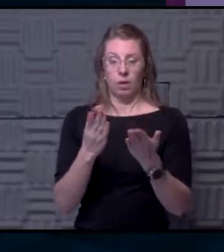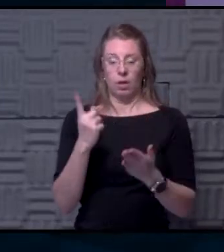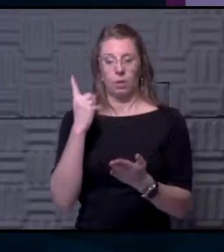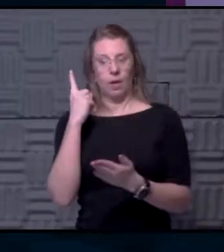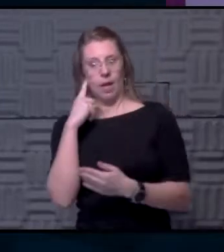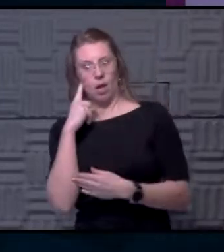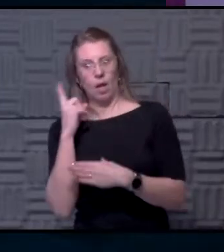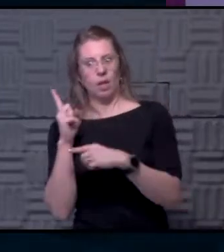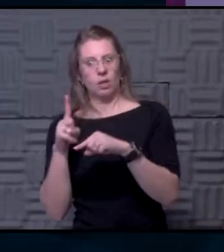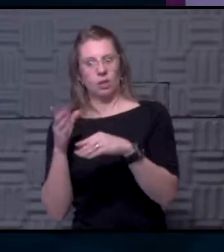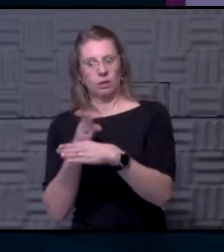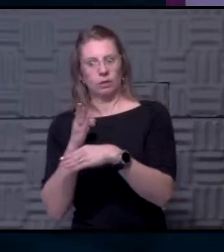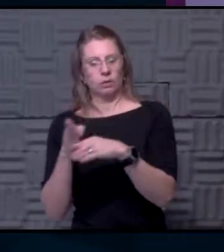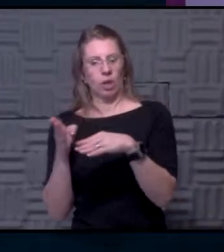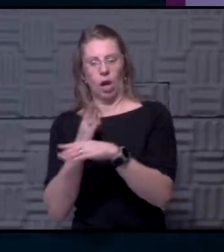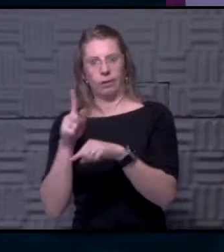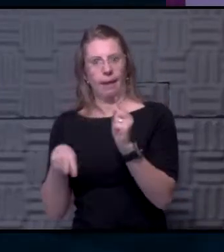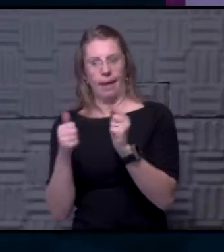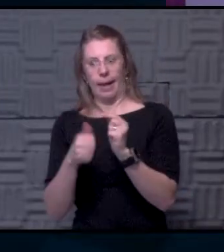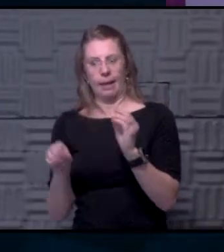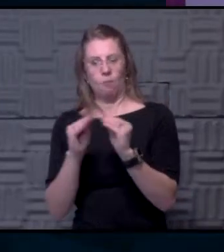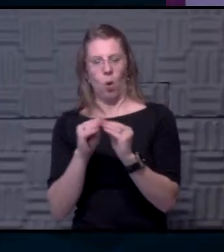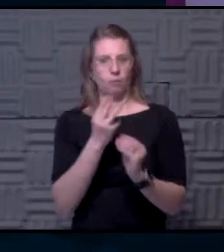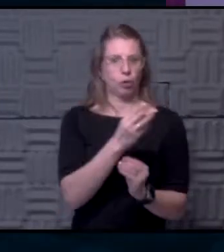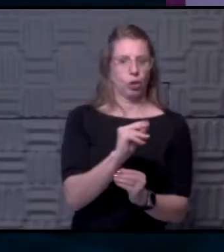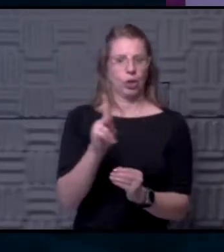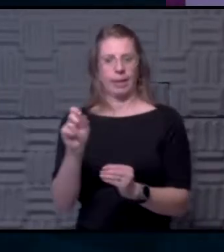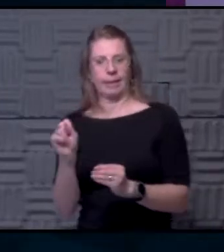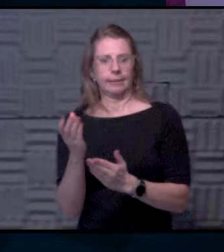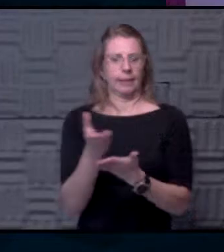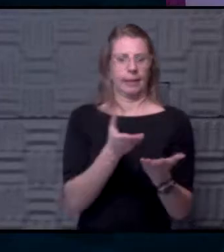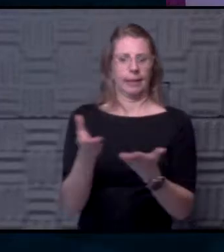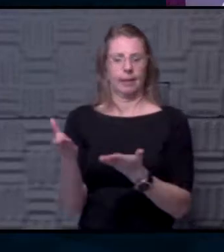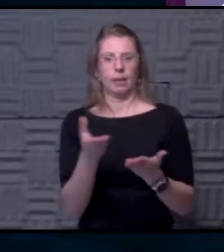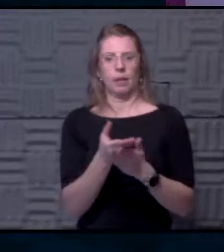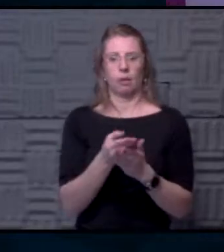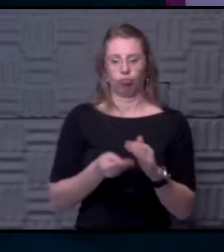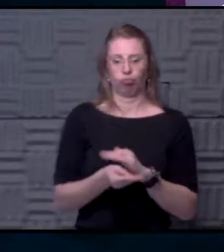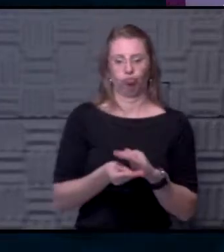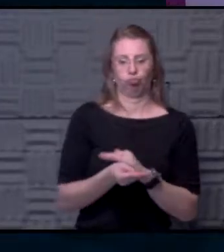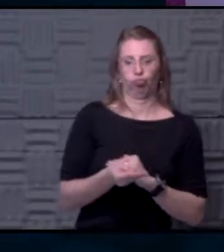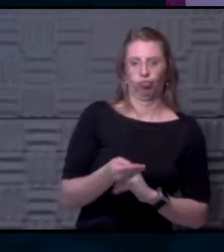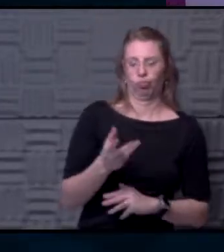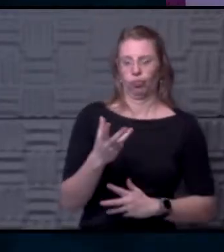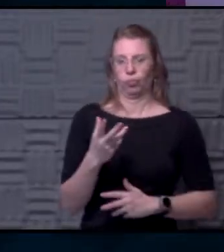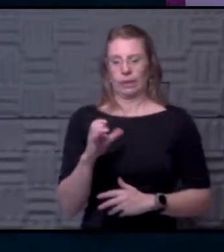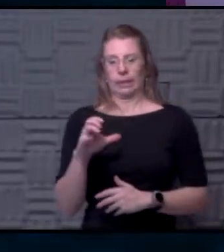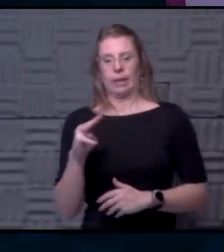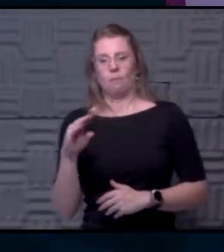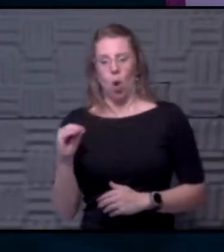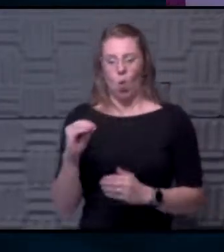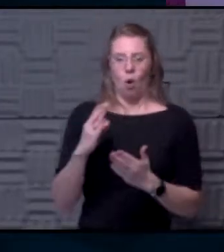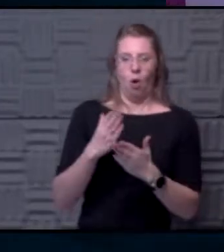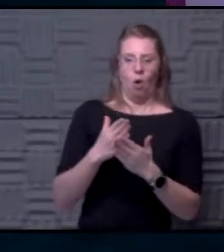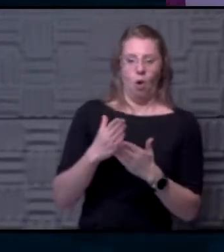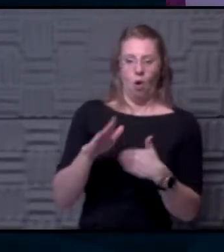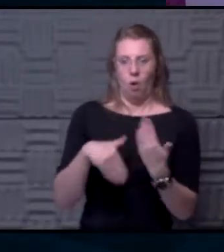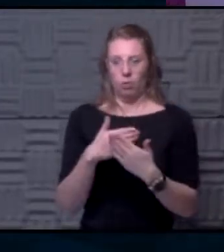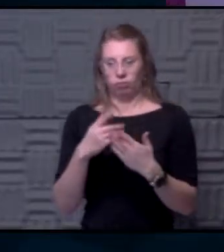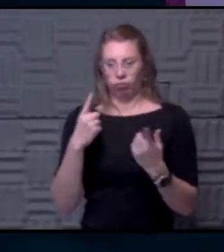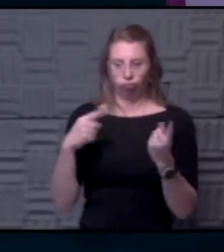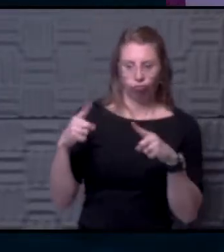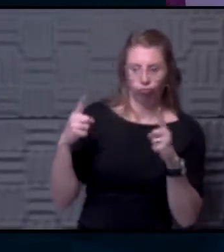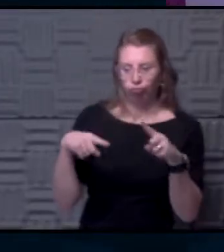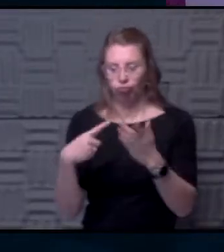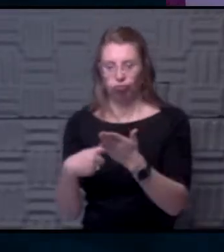gosh, we can't share doses anymore across state line. And so, under the table, the chief medical officers are all conspiring to share doses back and forth to